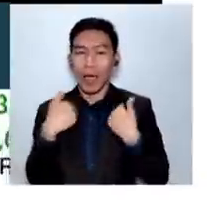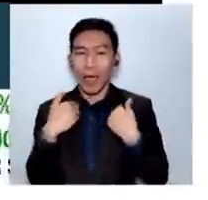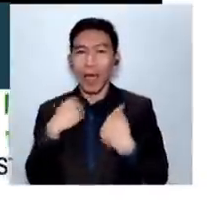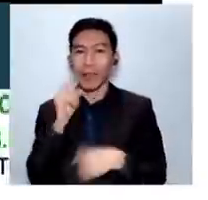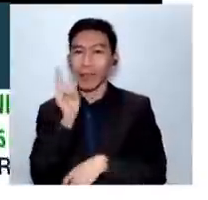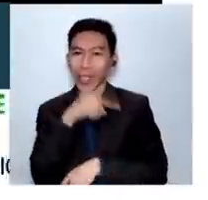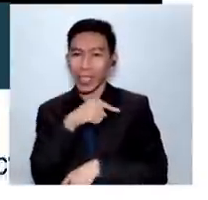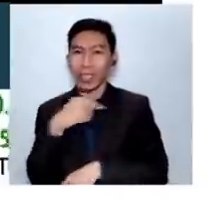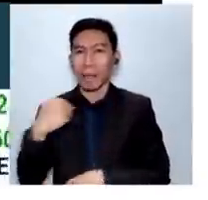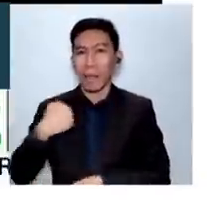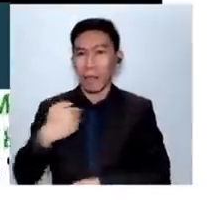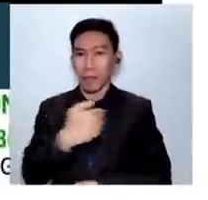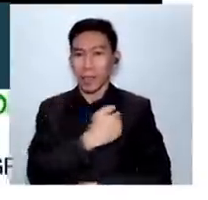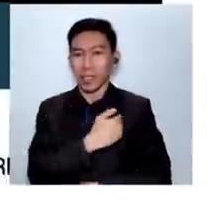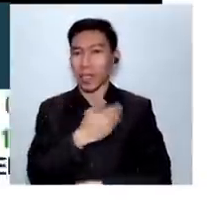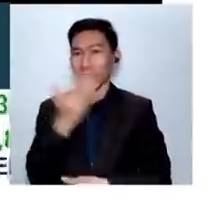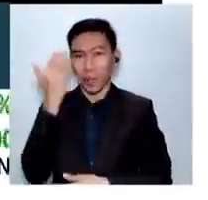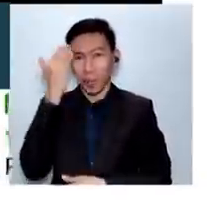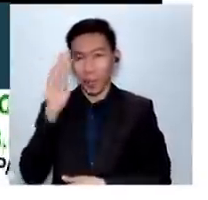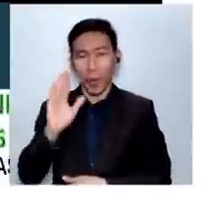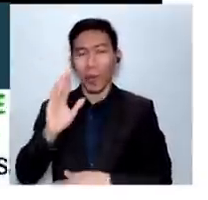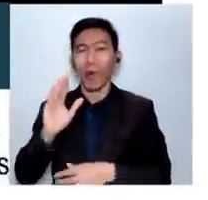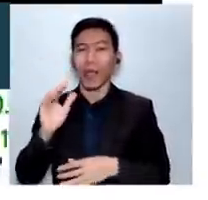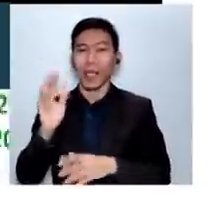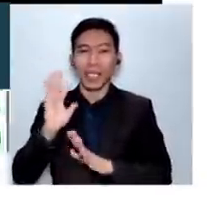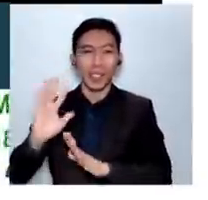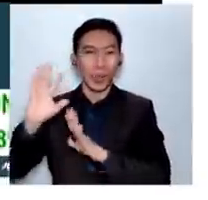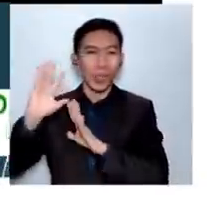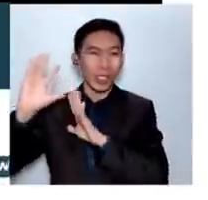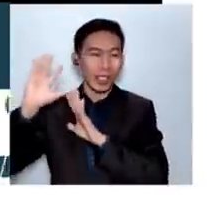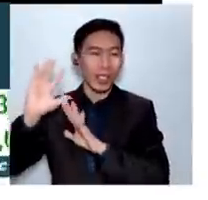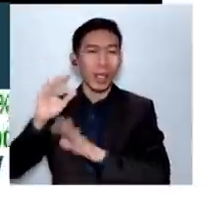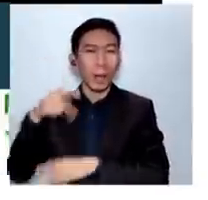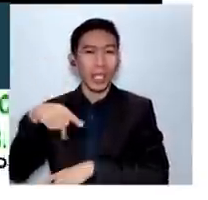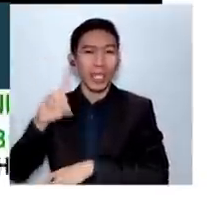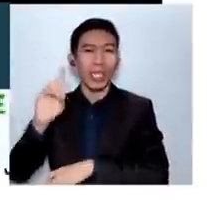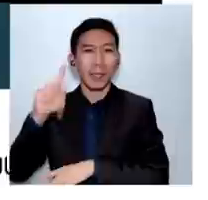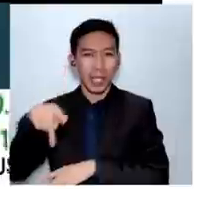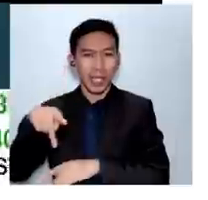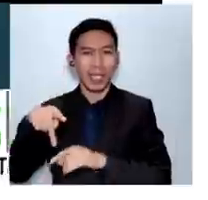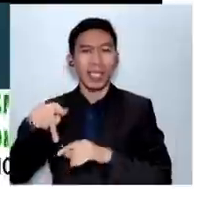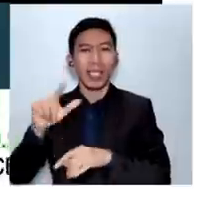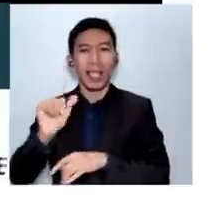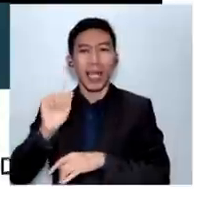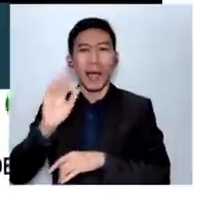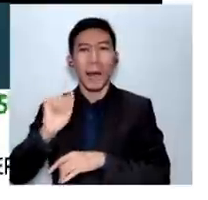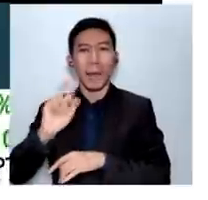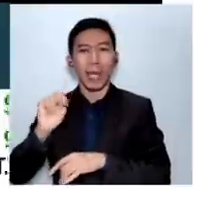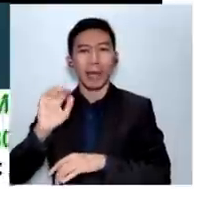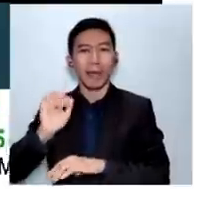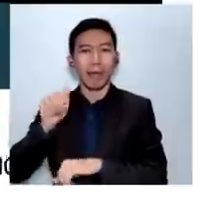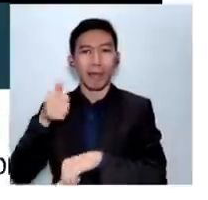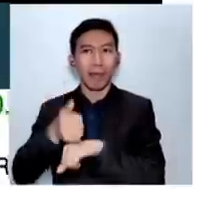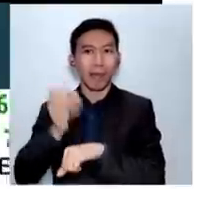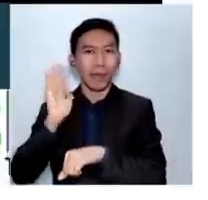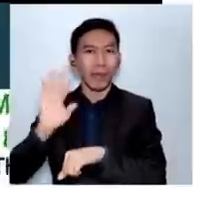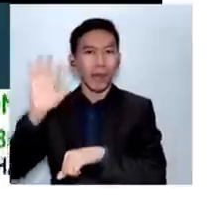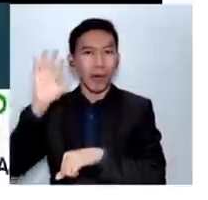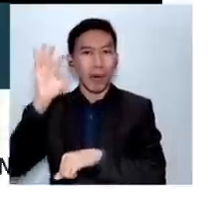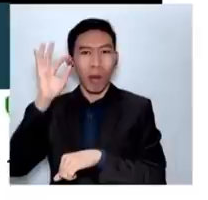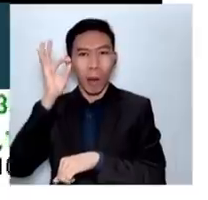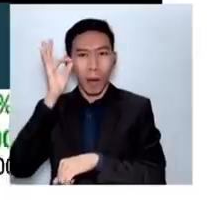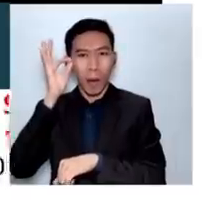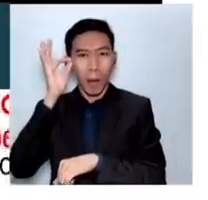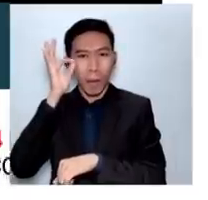even know the history of PDP Laban, why it was established in the Marcos dictatorship years, to precisely